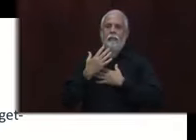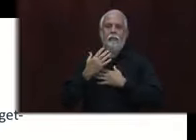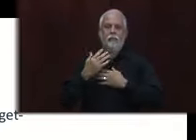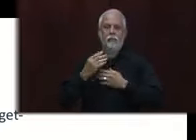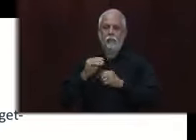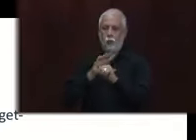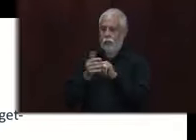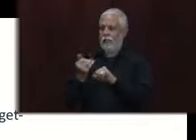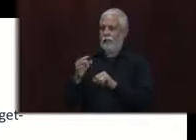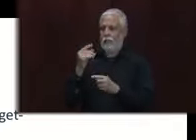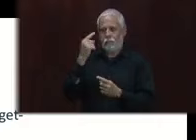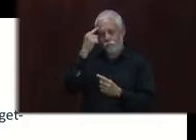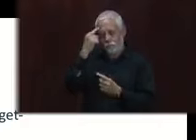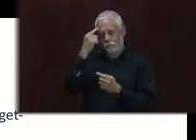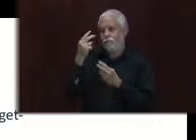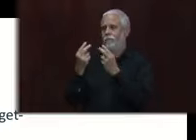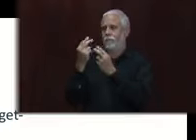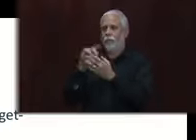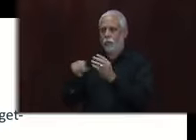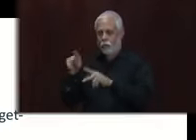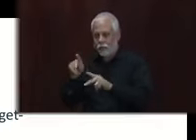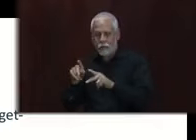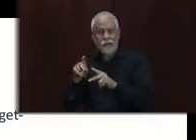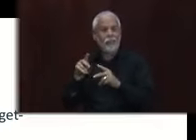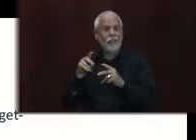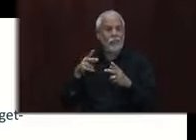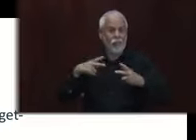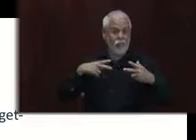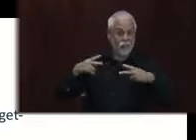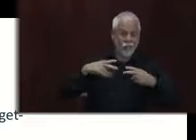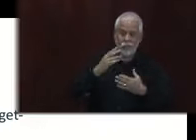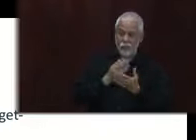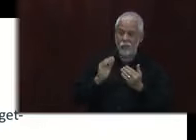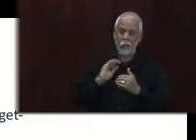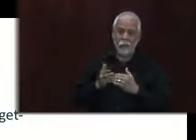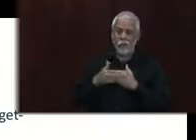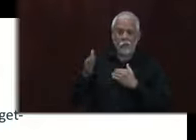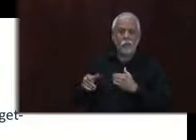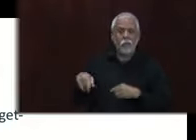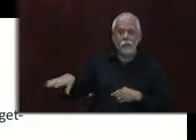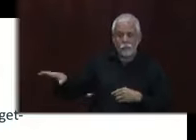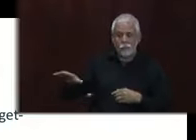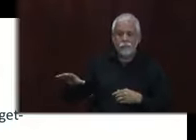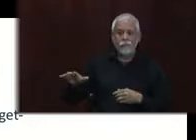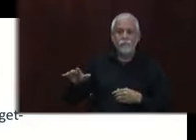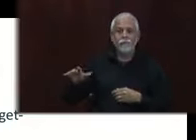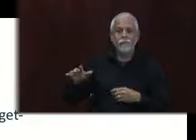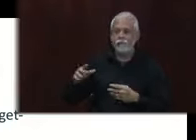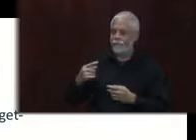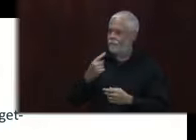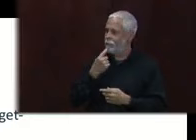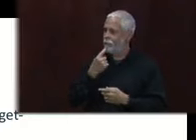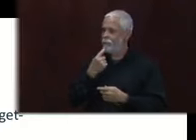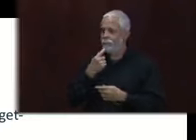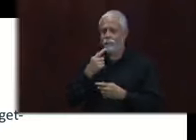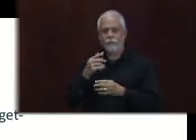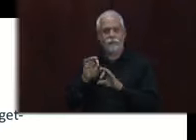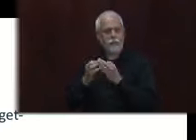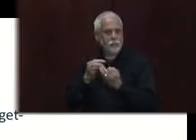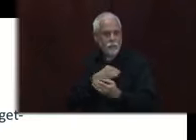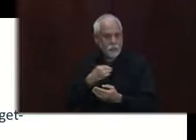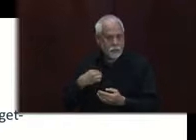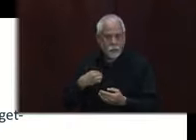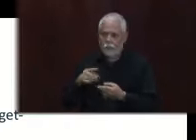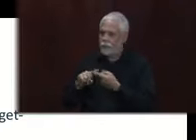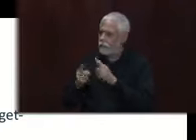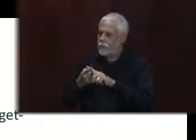COVID-19. I want us to remember that this holiday there are some of our neighbors that will be missing someone special to them